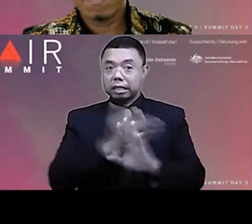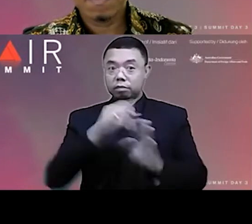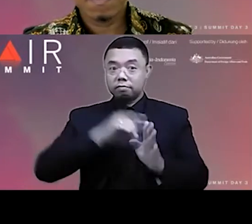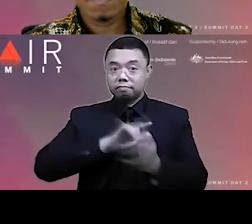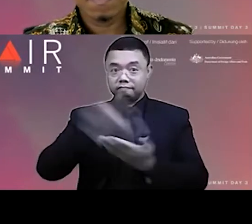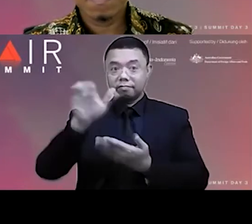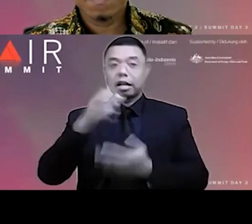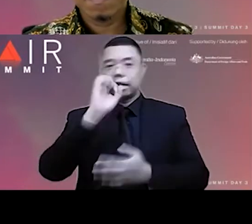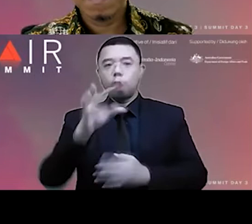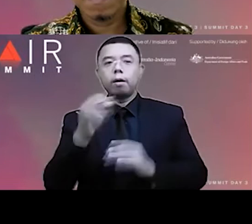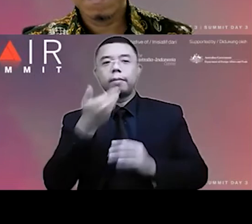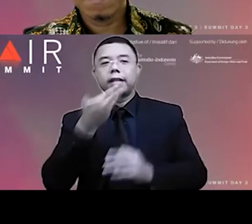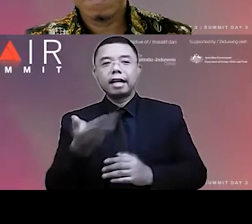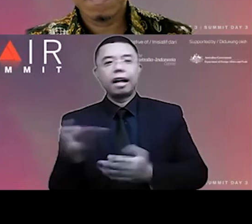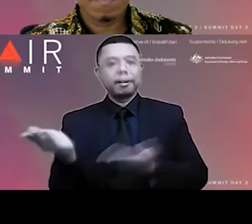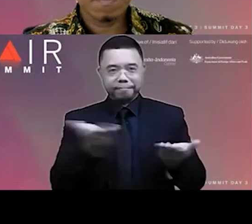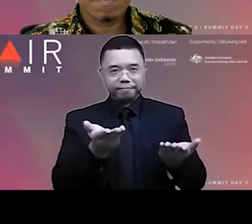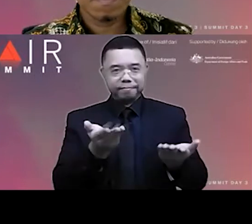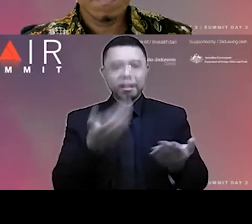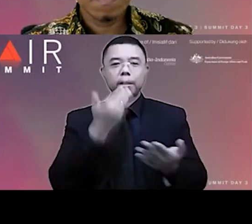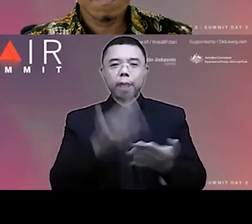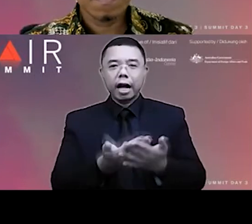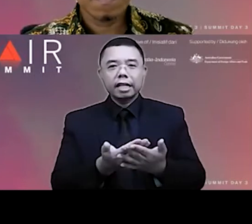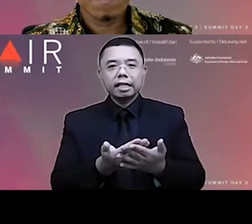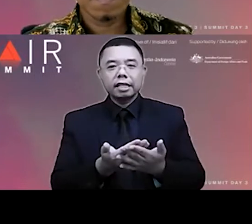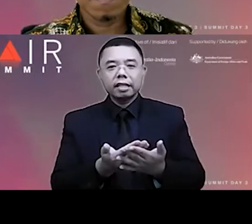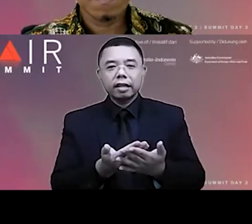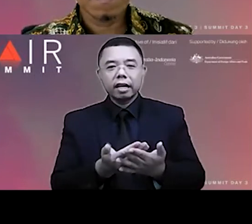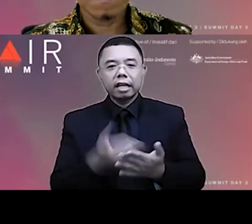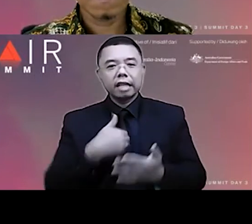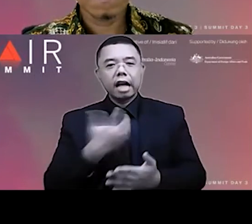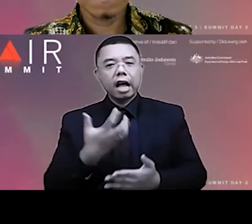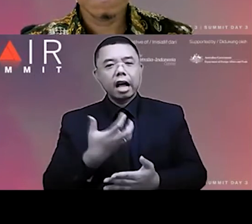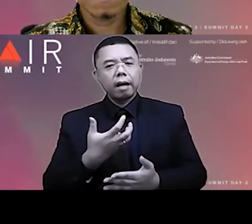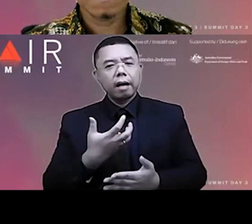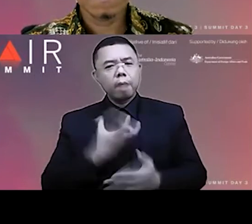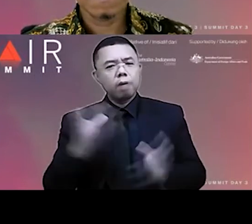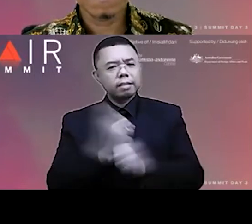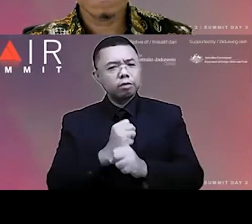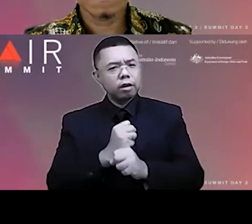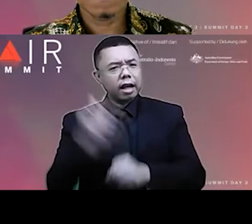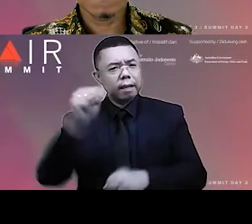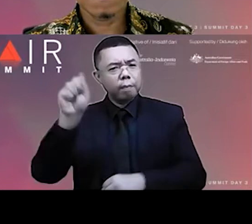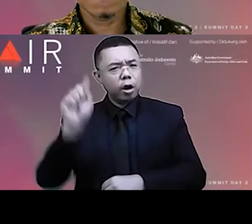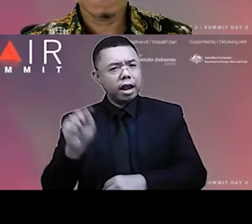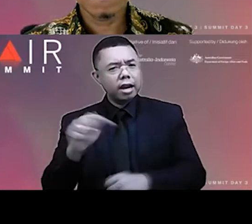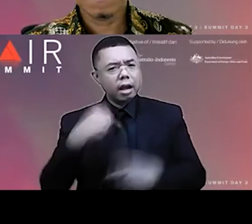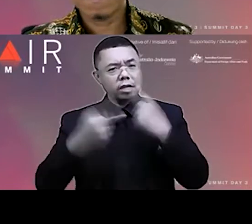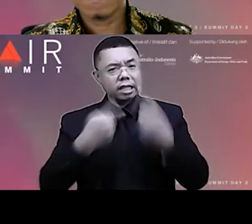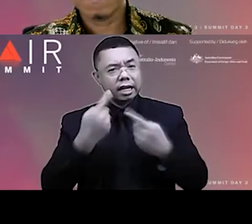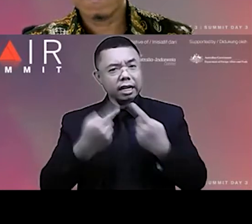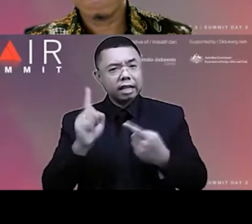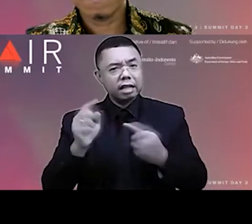I want to pick up on your point around, you seem to have created a bit of an ecosystem, a collaborative ecosystem, working with the government and